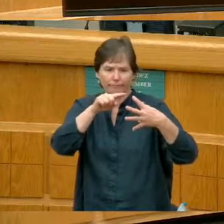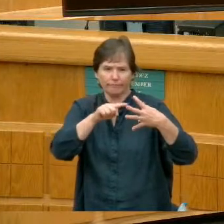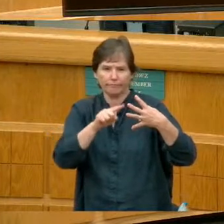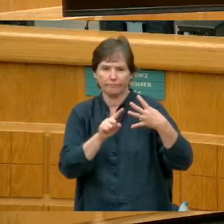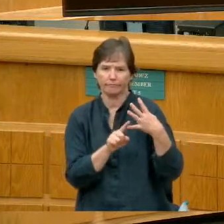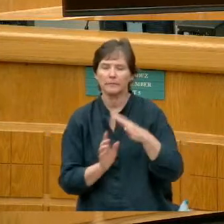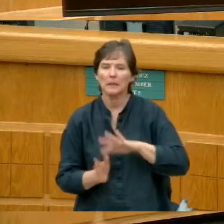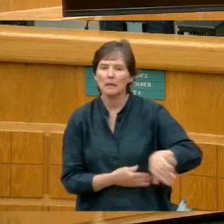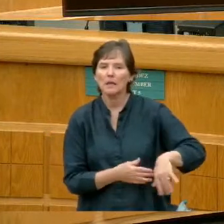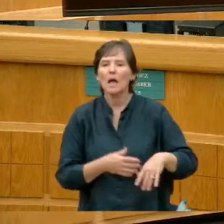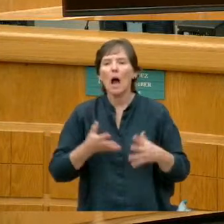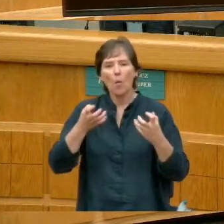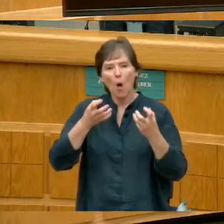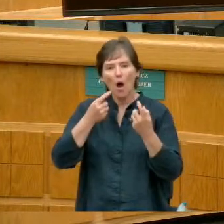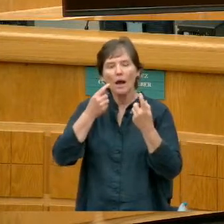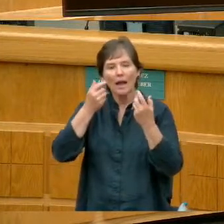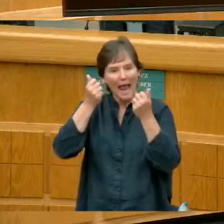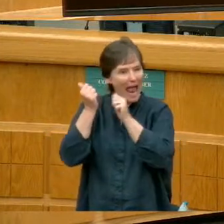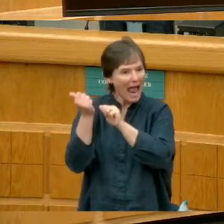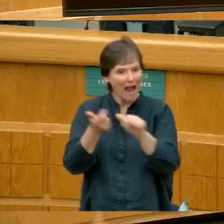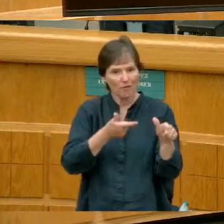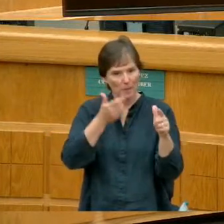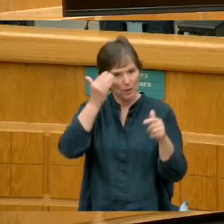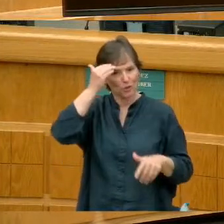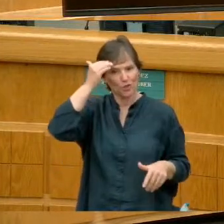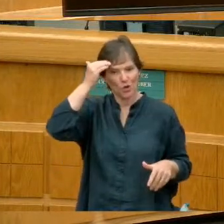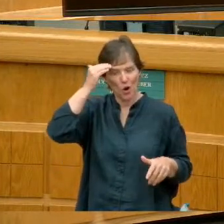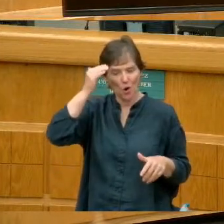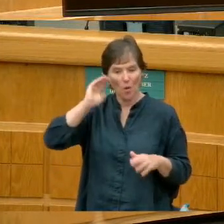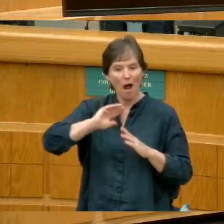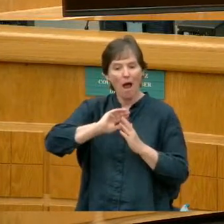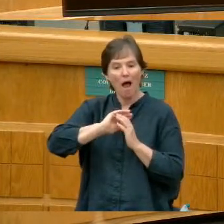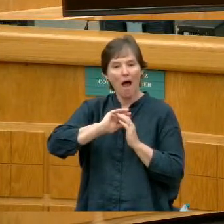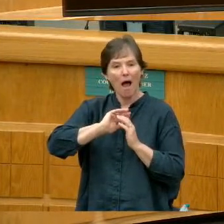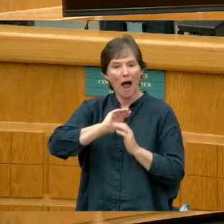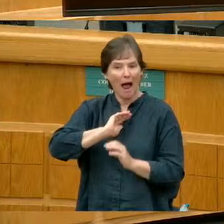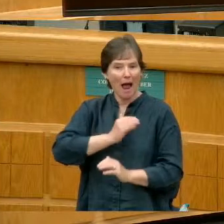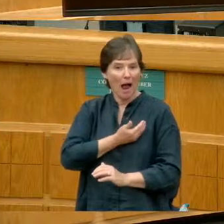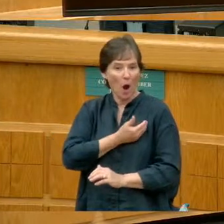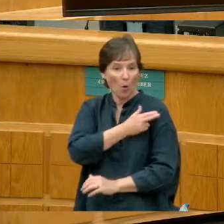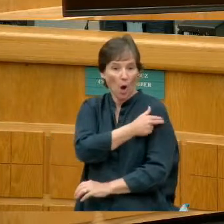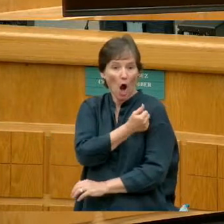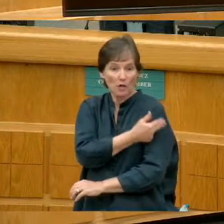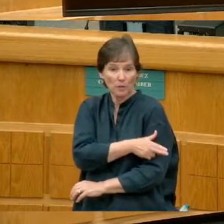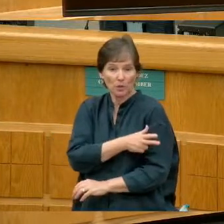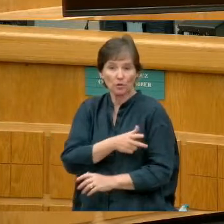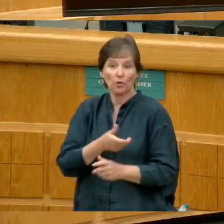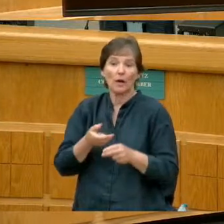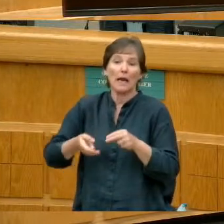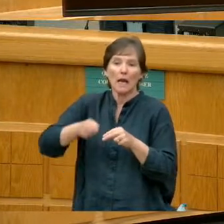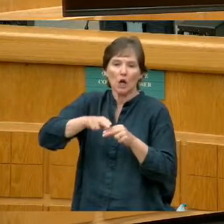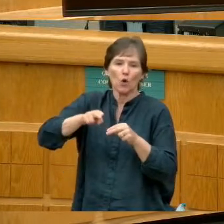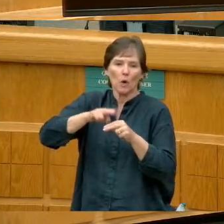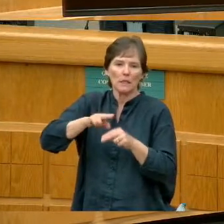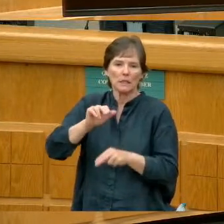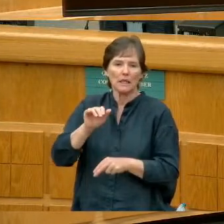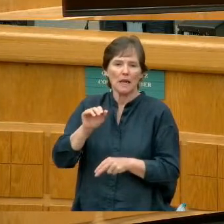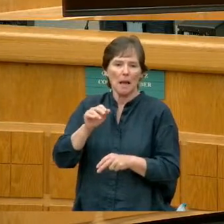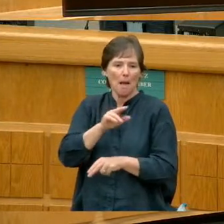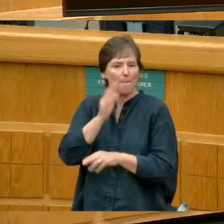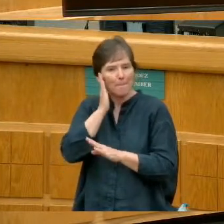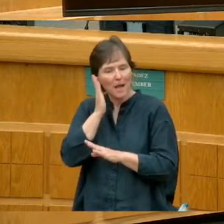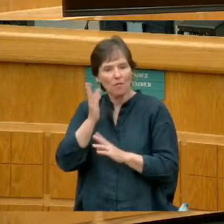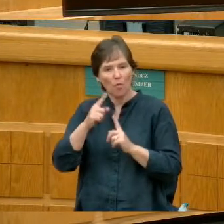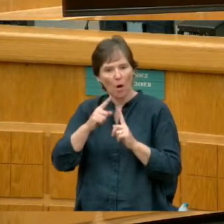that our hospitals are expanding ICU beds as much as they can. So